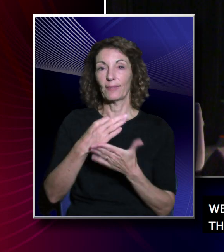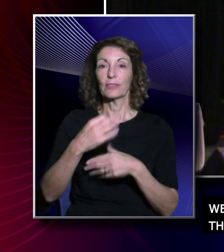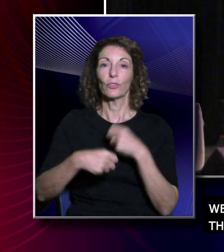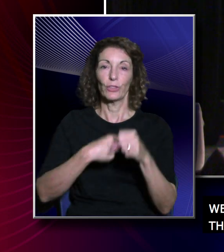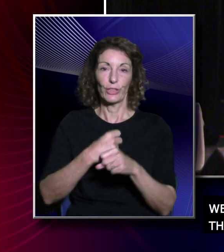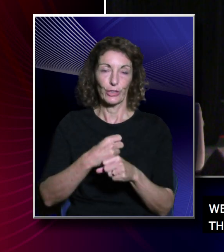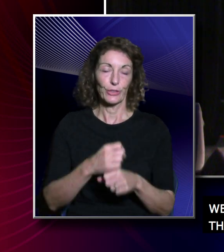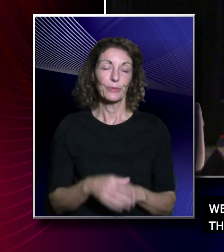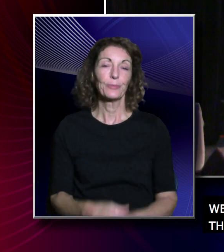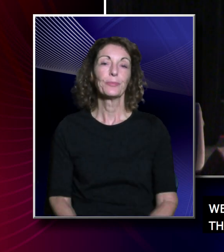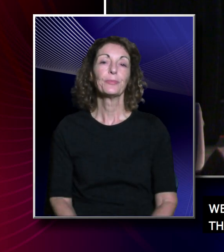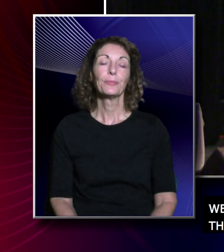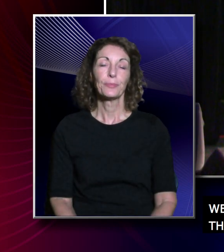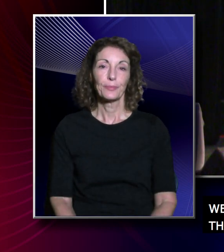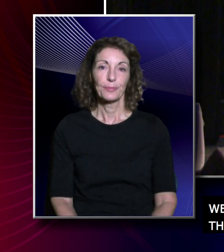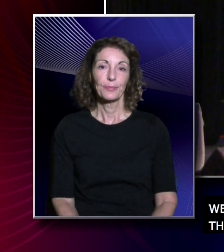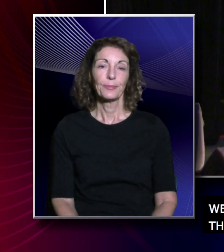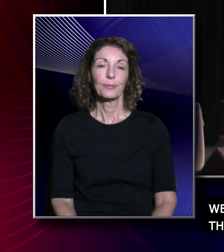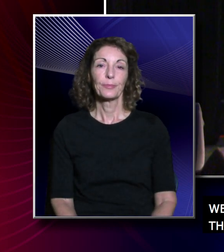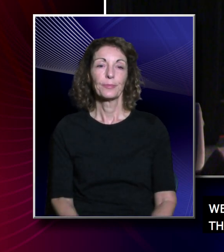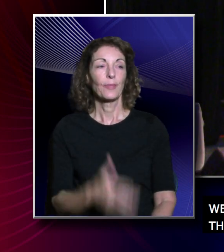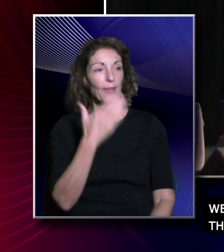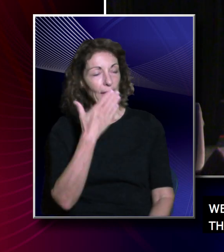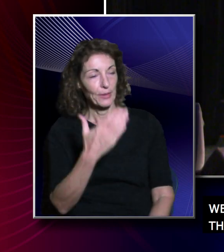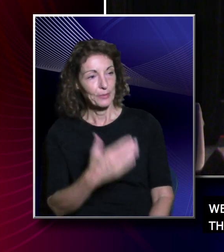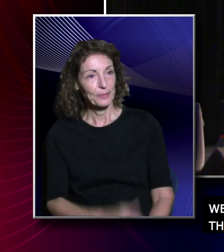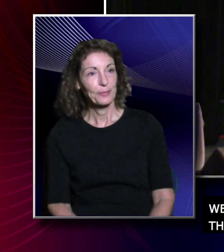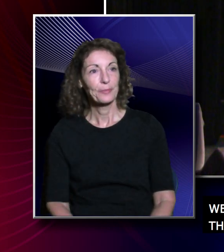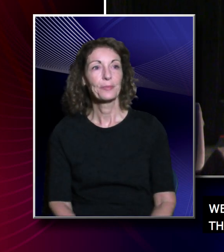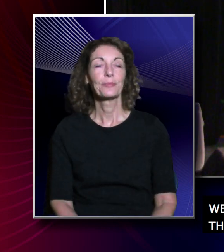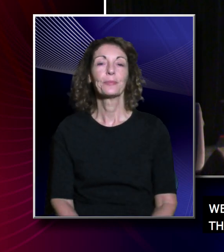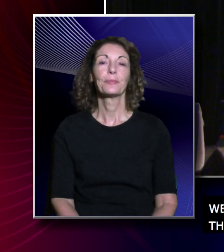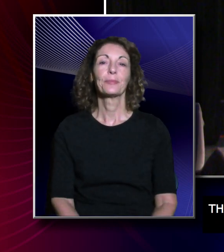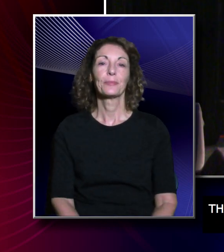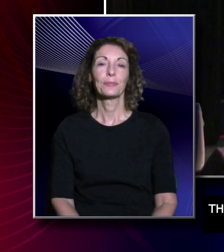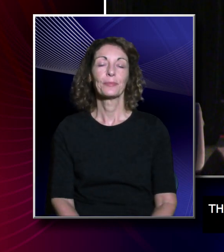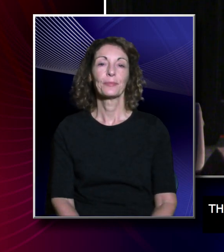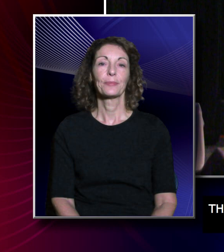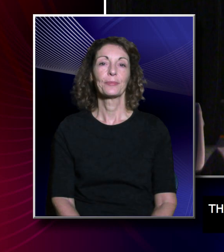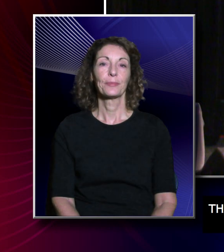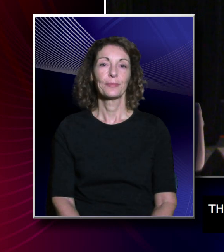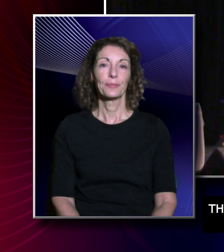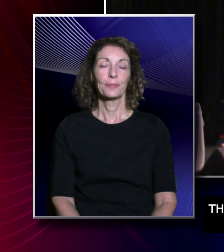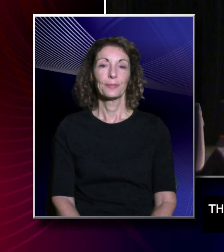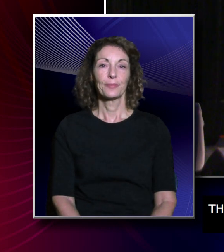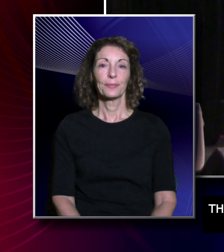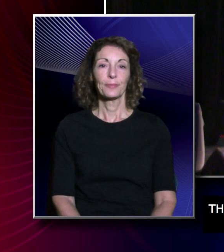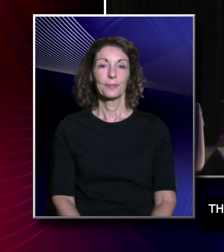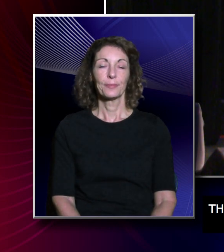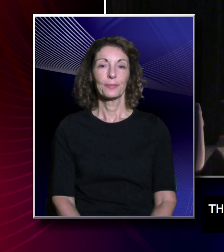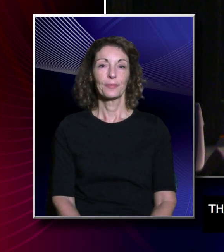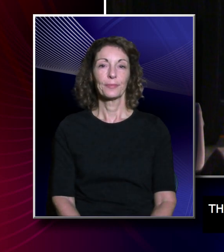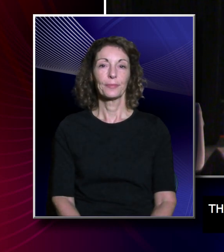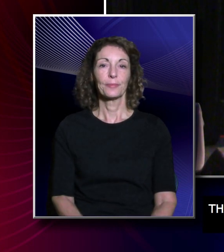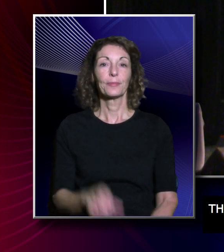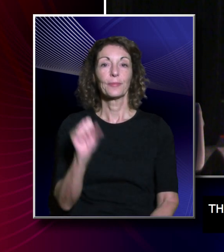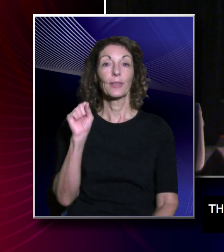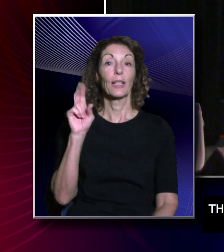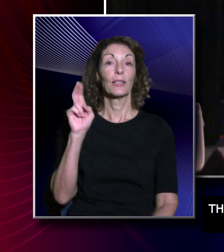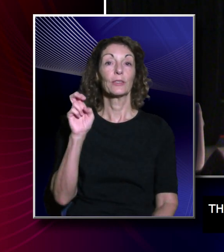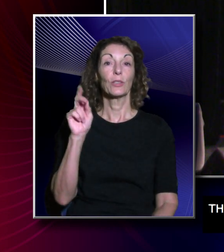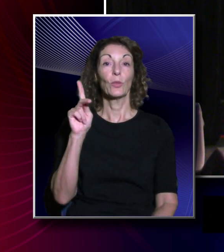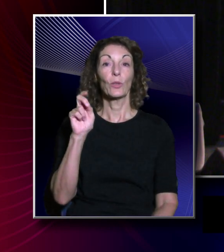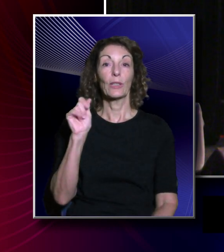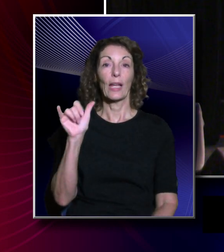Thank you. This was very helpful. Thank you,